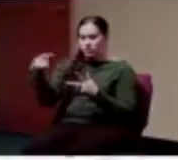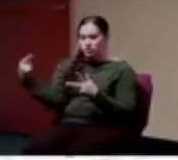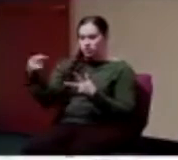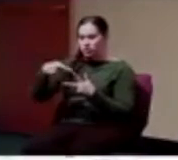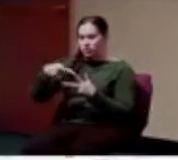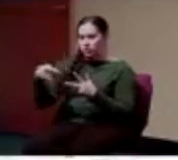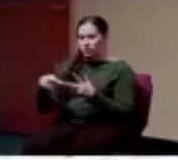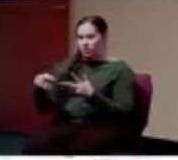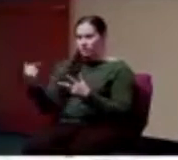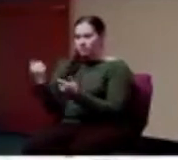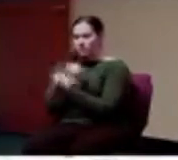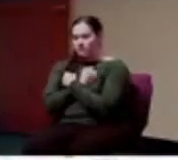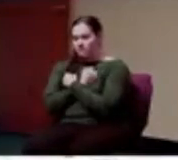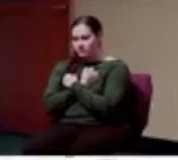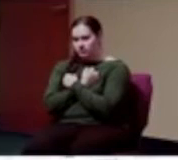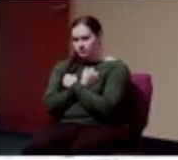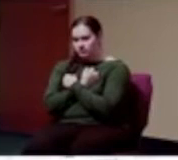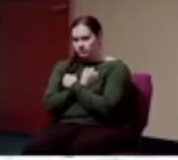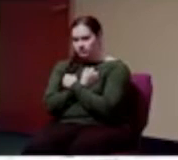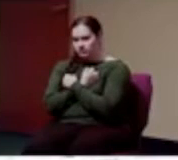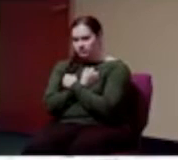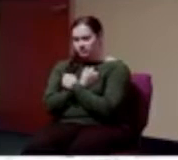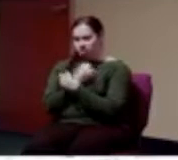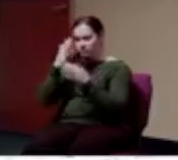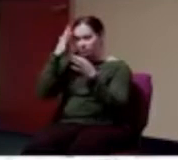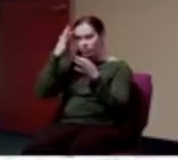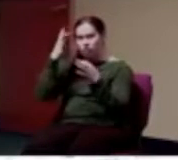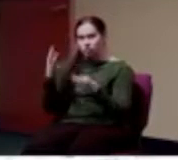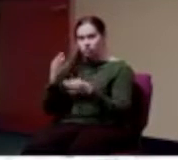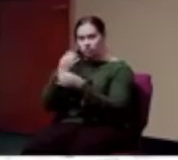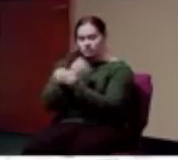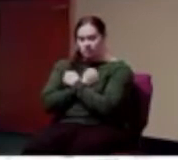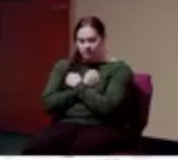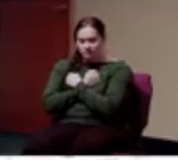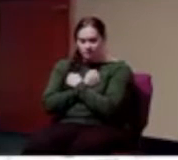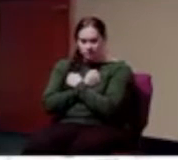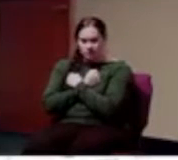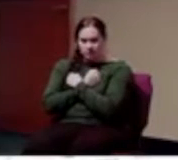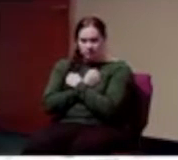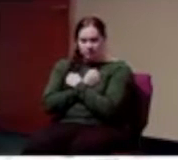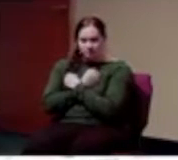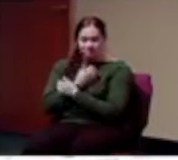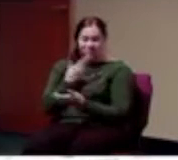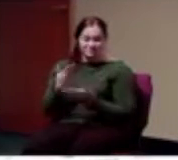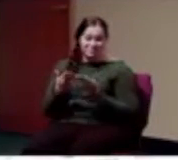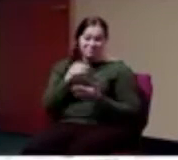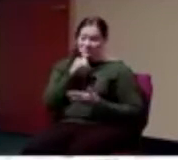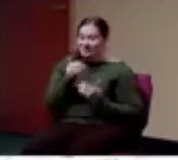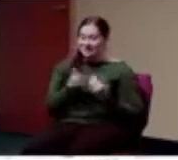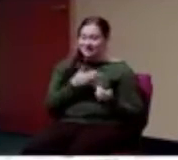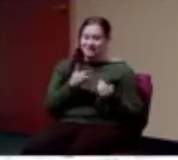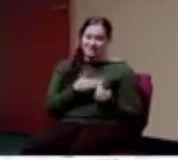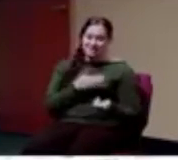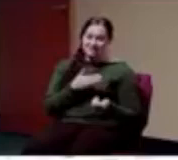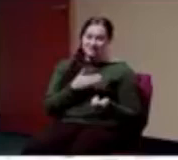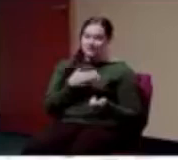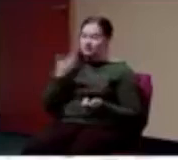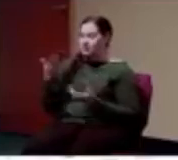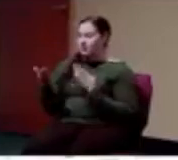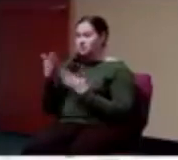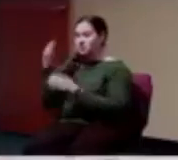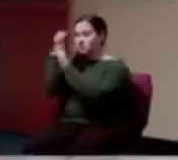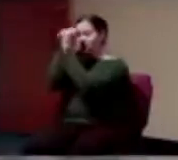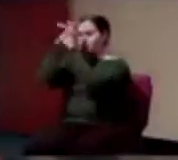Choose to love. Some of you, it might not be an easy thing, and some of the people that you had pictured in your mind, it might not be an easy